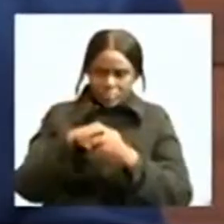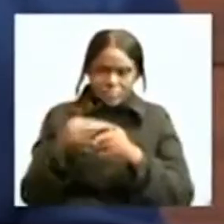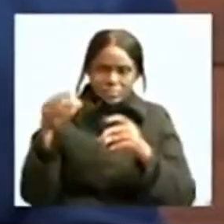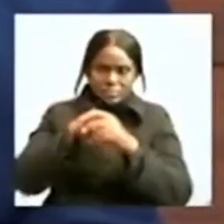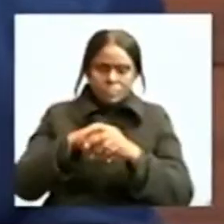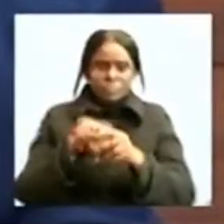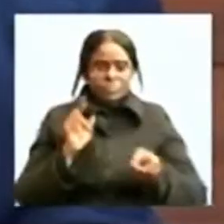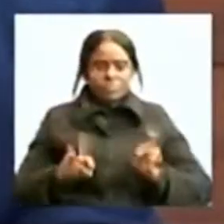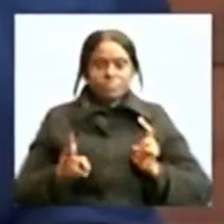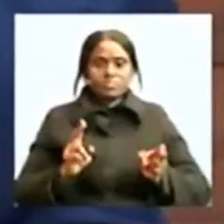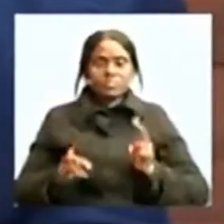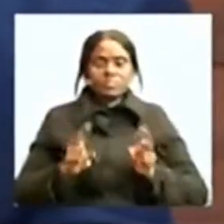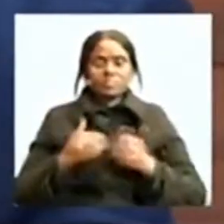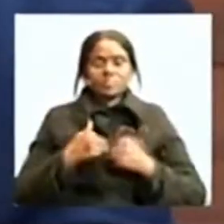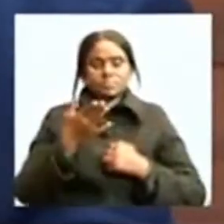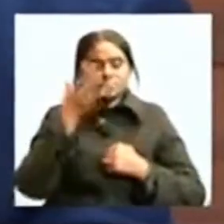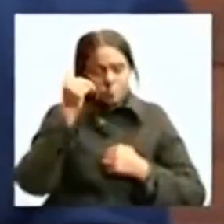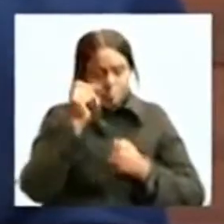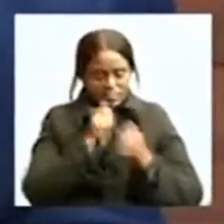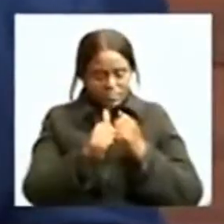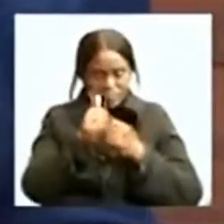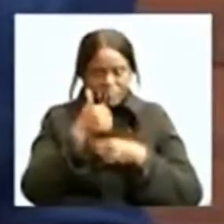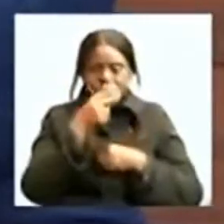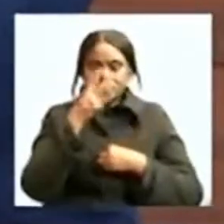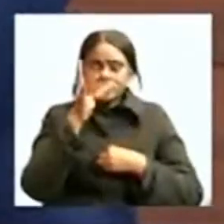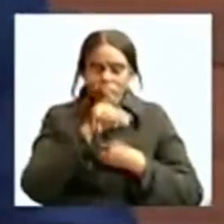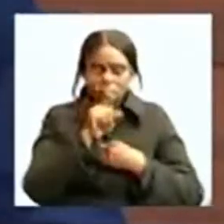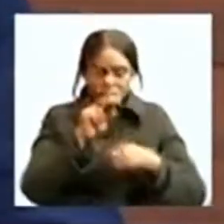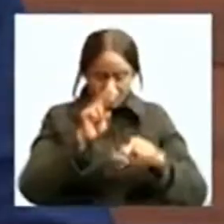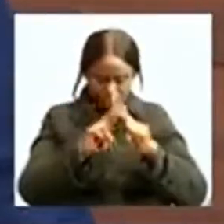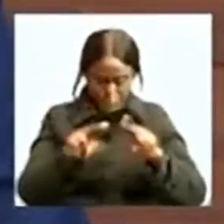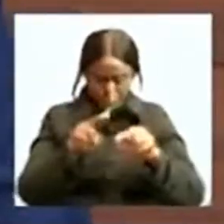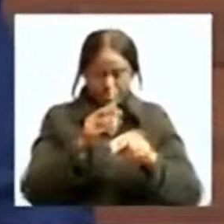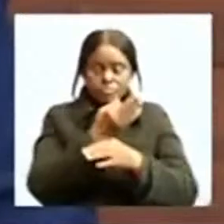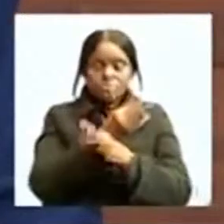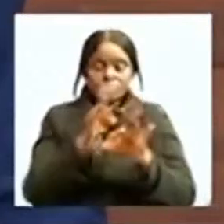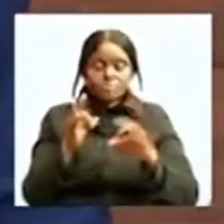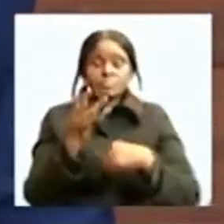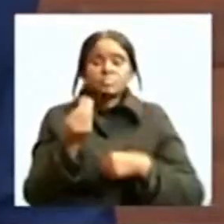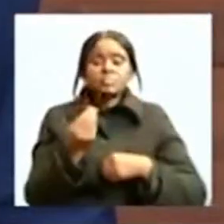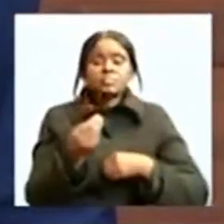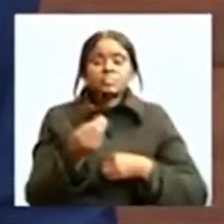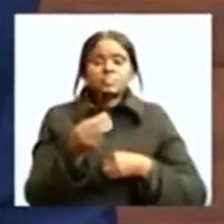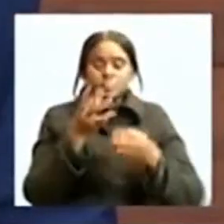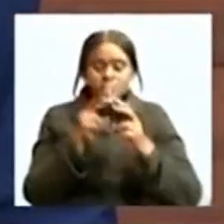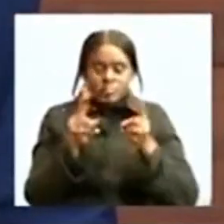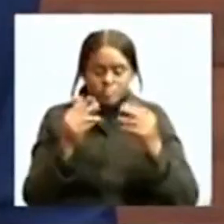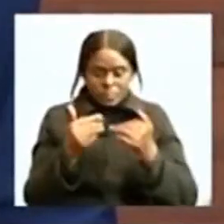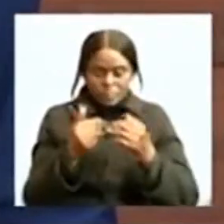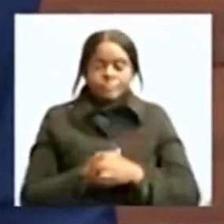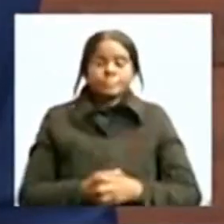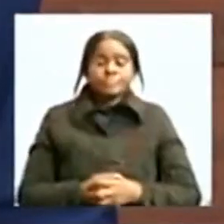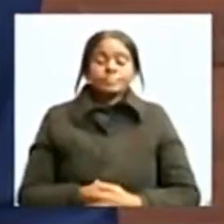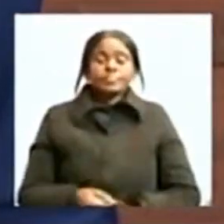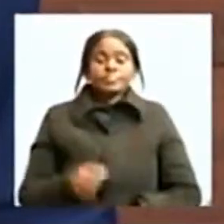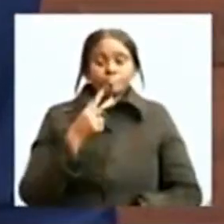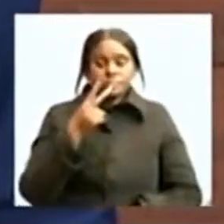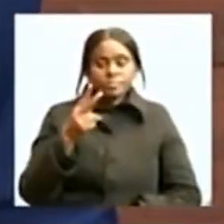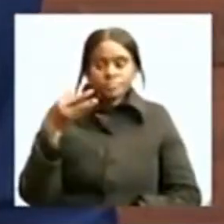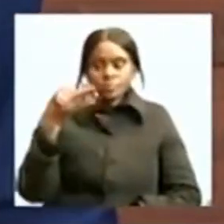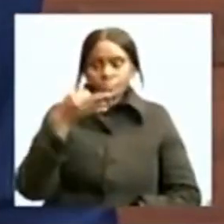they rush there. Why? Because they've seen, Chair, that this is free money. So if you go to